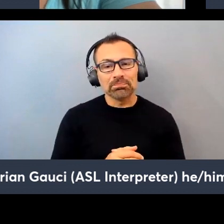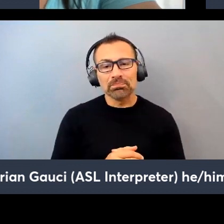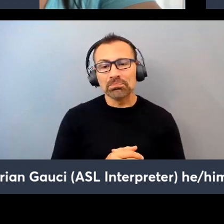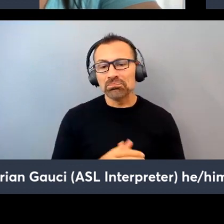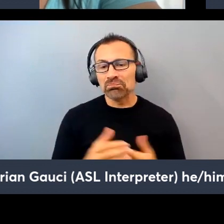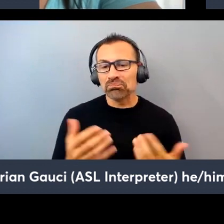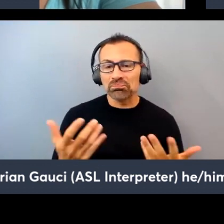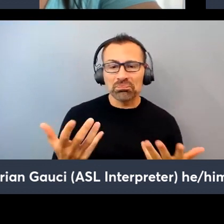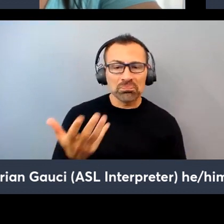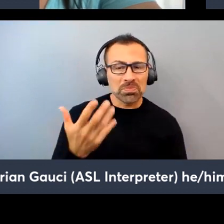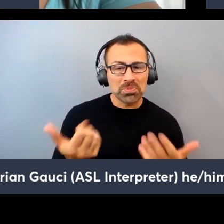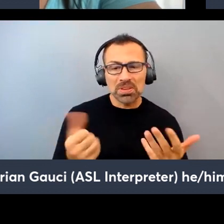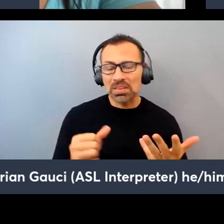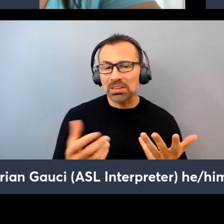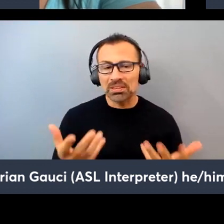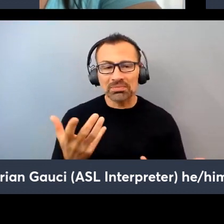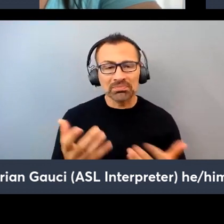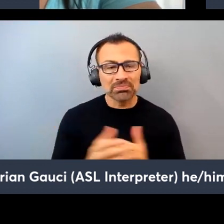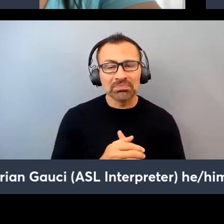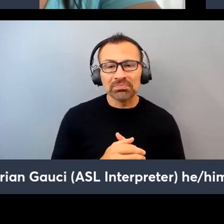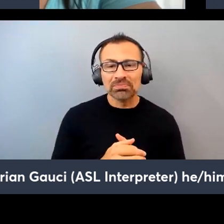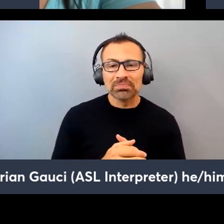opinion? So